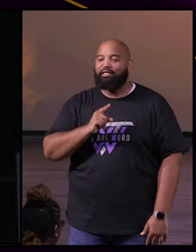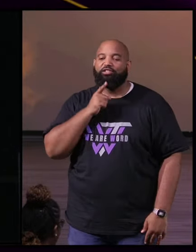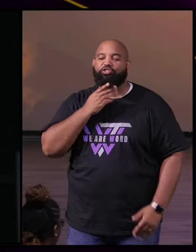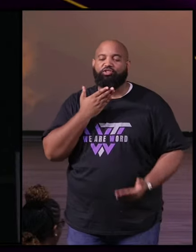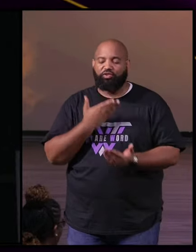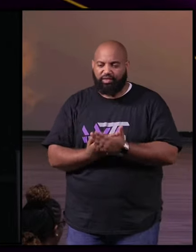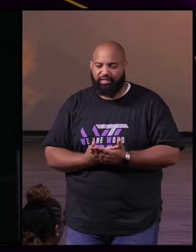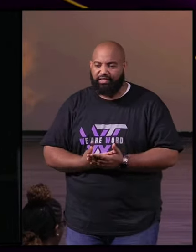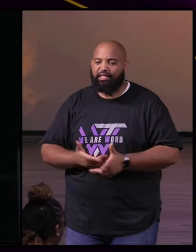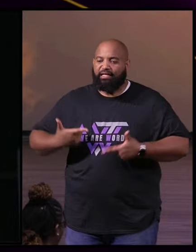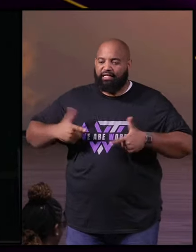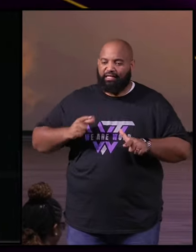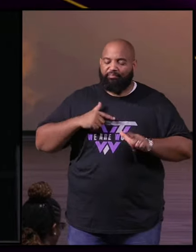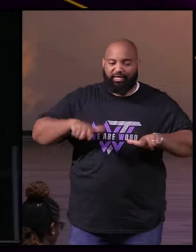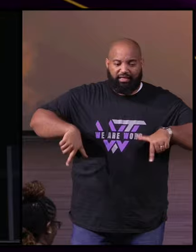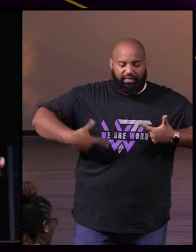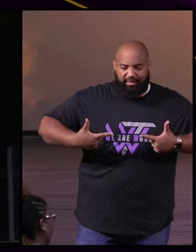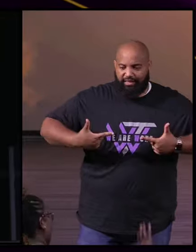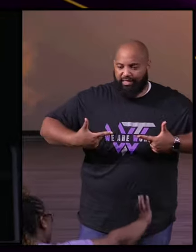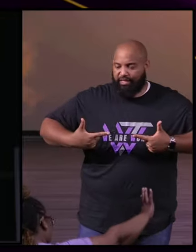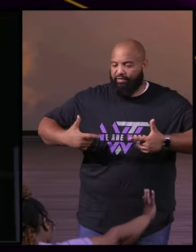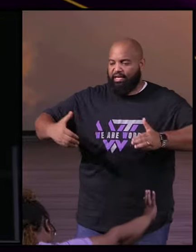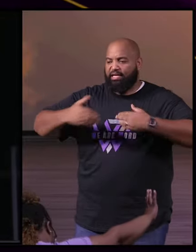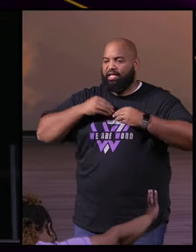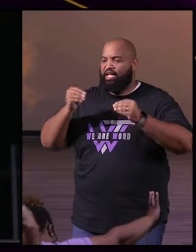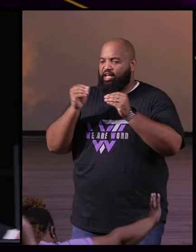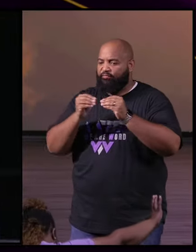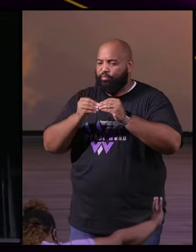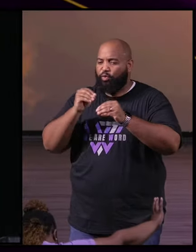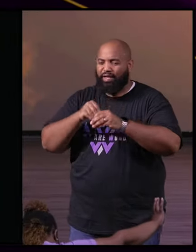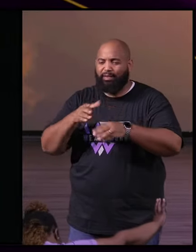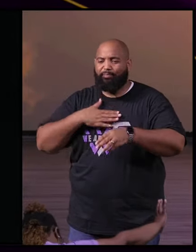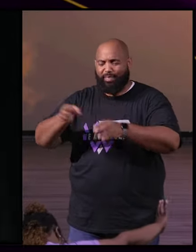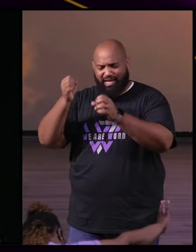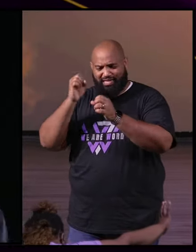me leave and live and have more in my